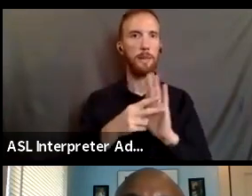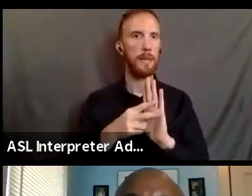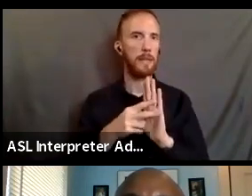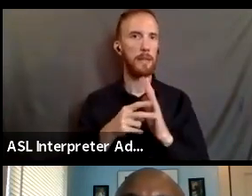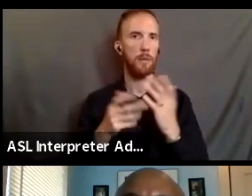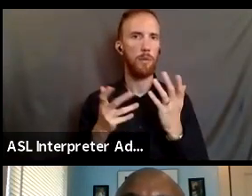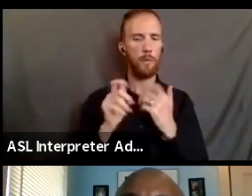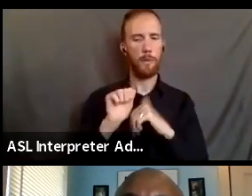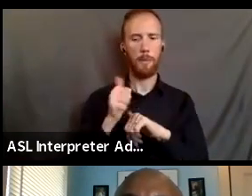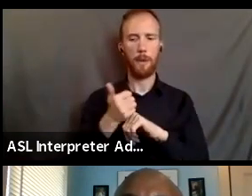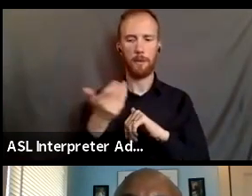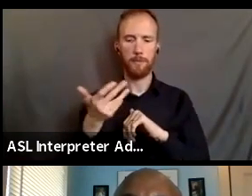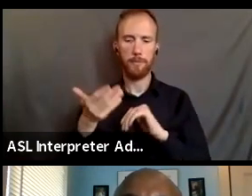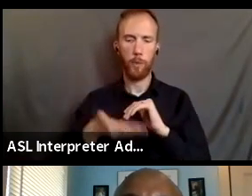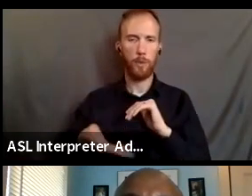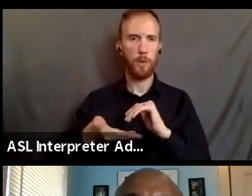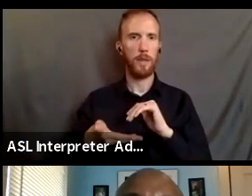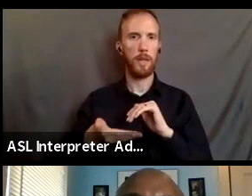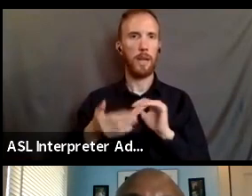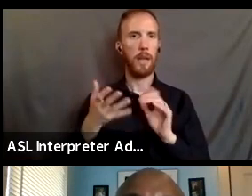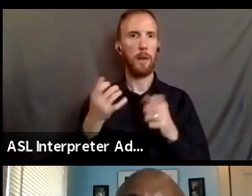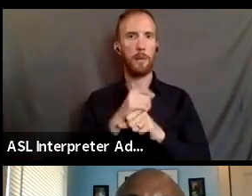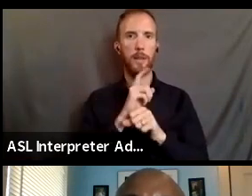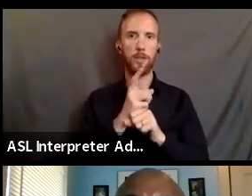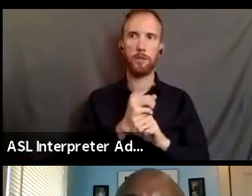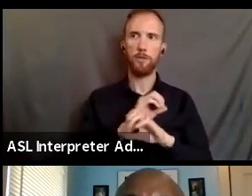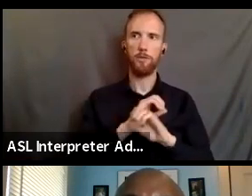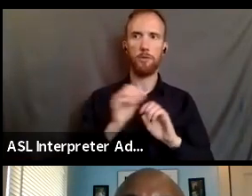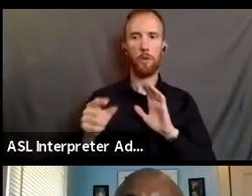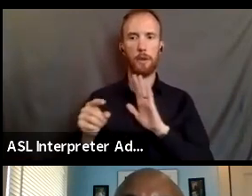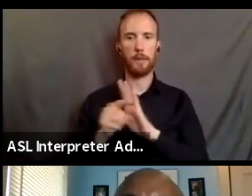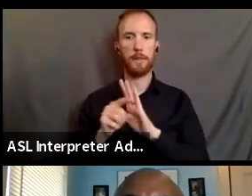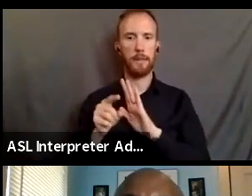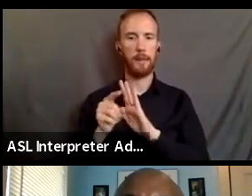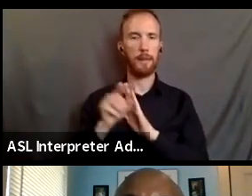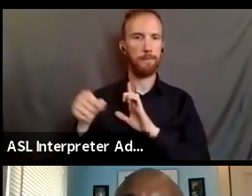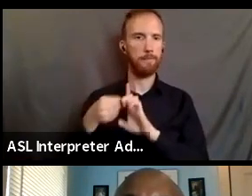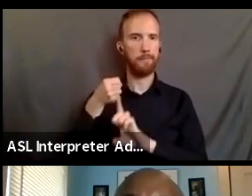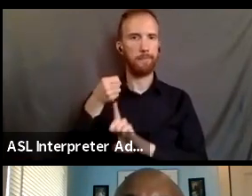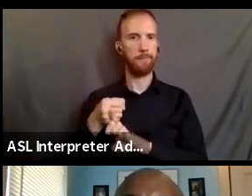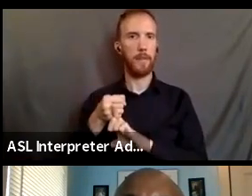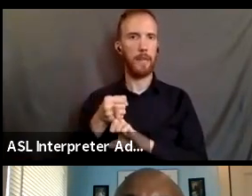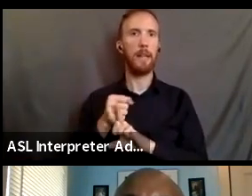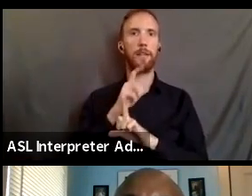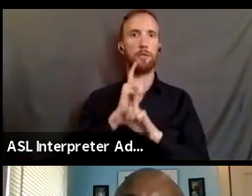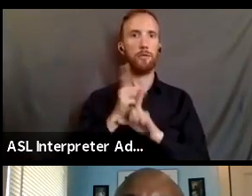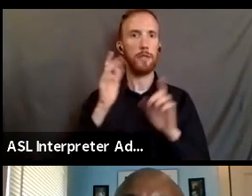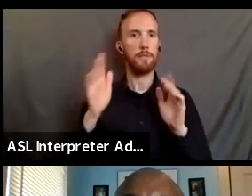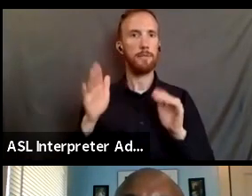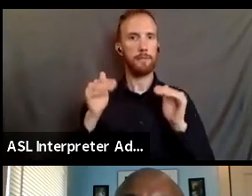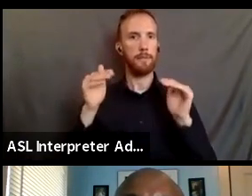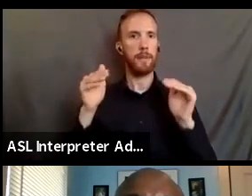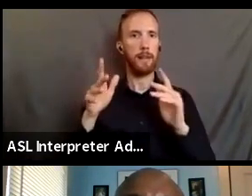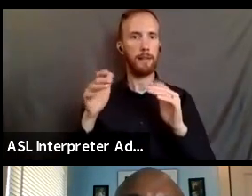creating any adverse uh actions and that really is driving equity in all the communities that need it and that